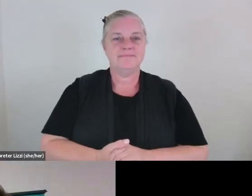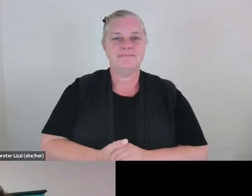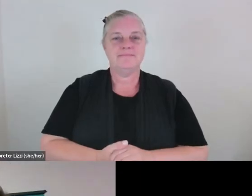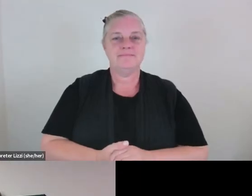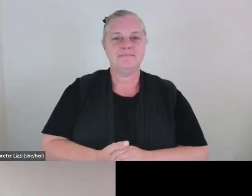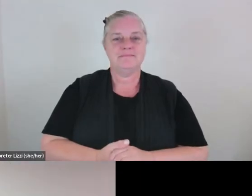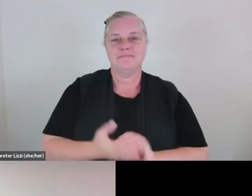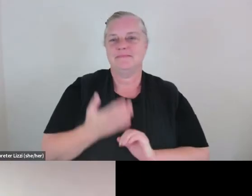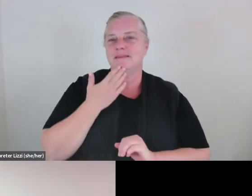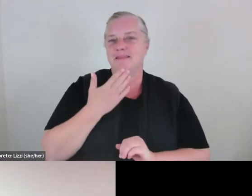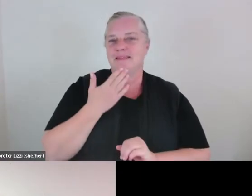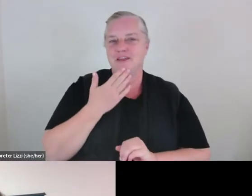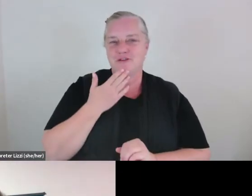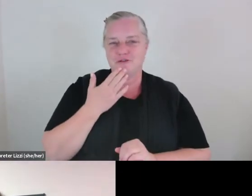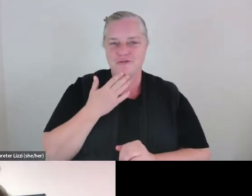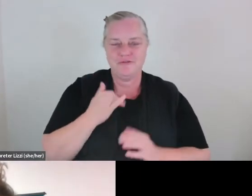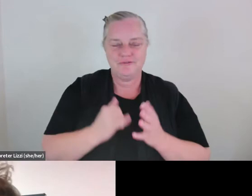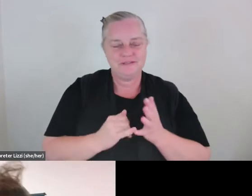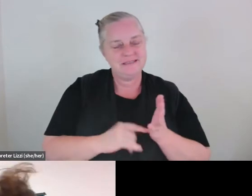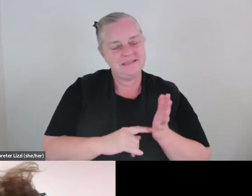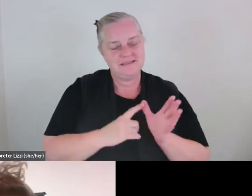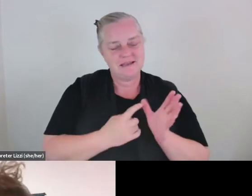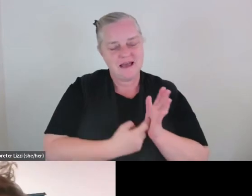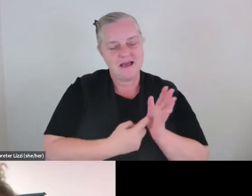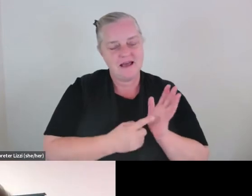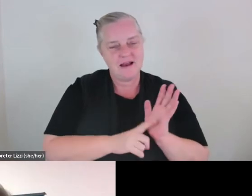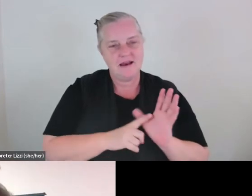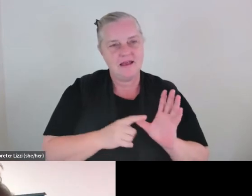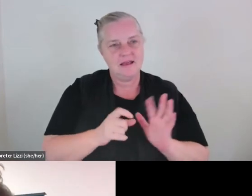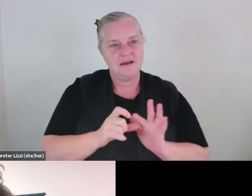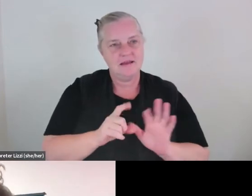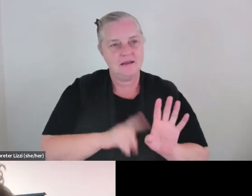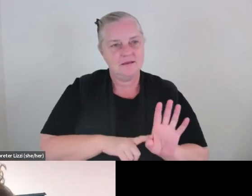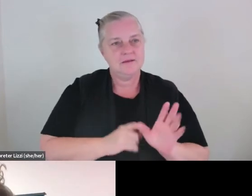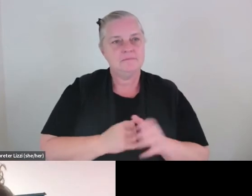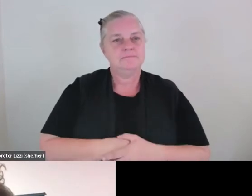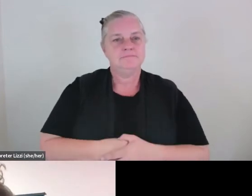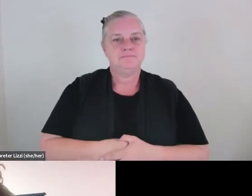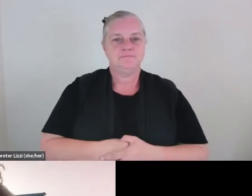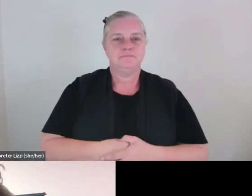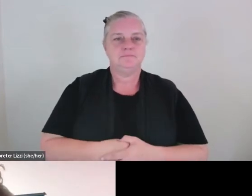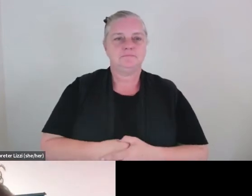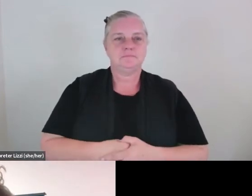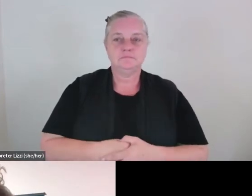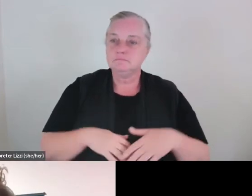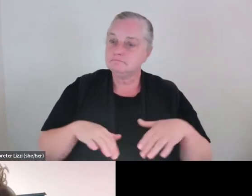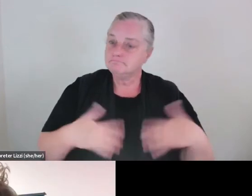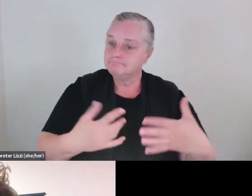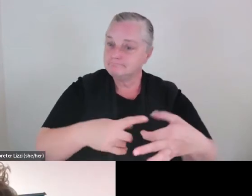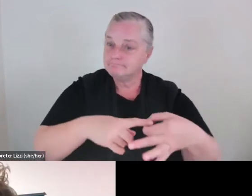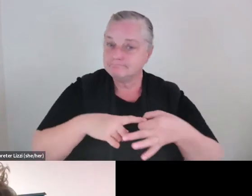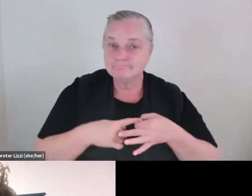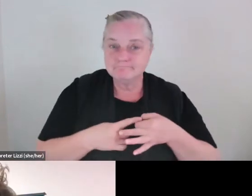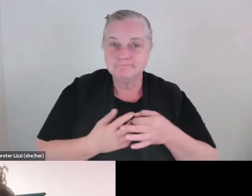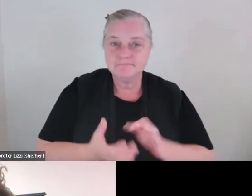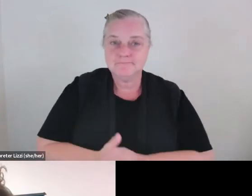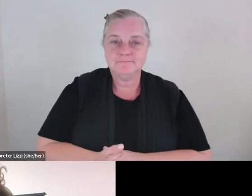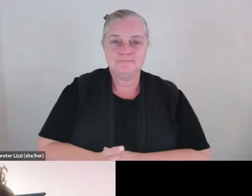Thanks so much, Starlady. Does anyone have any questions around the presentation?